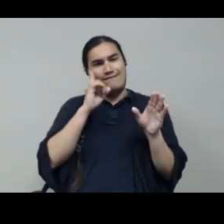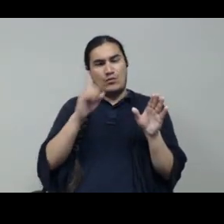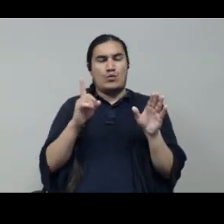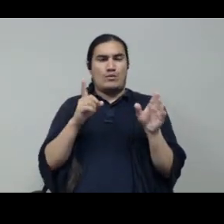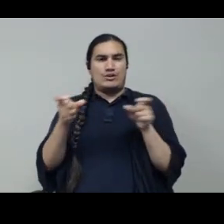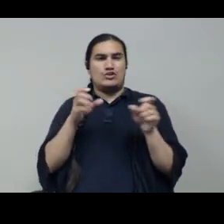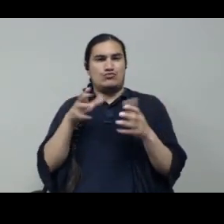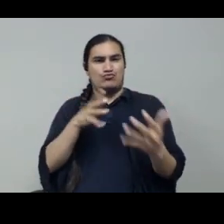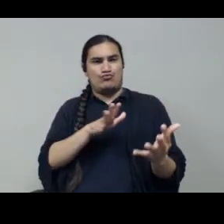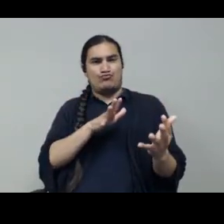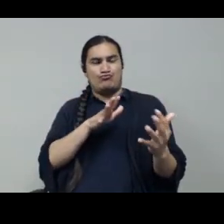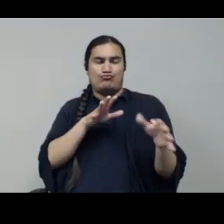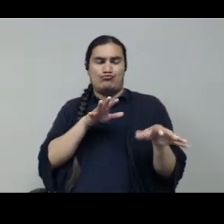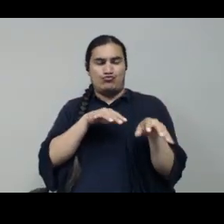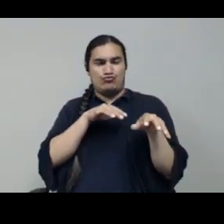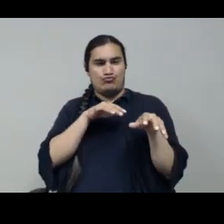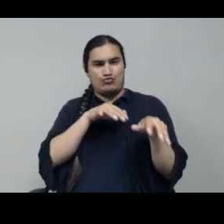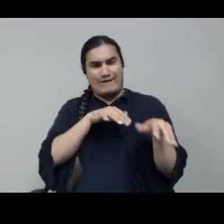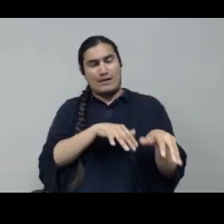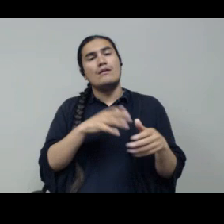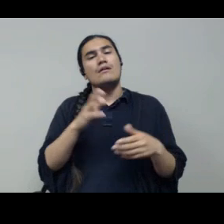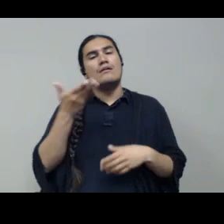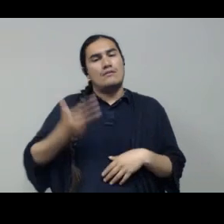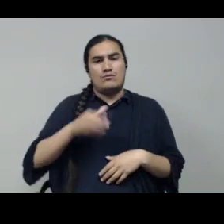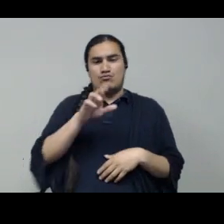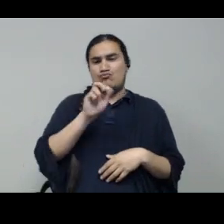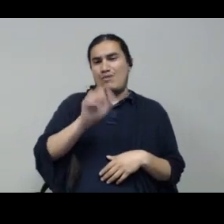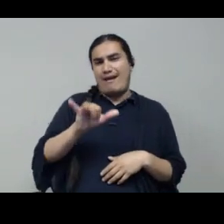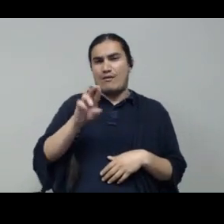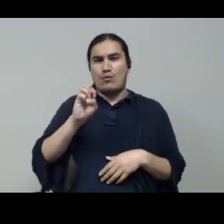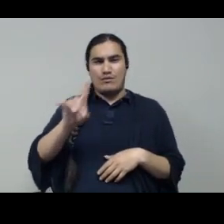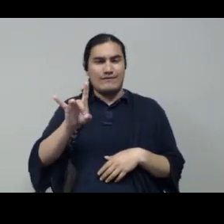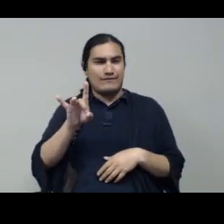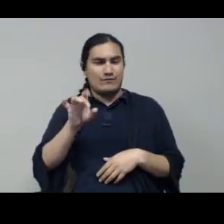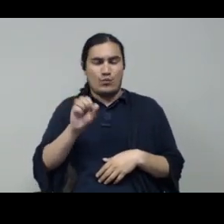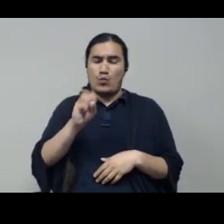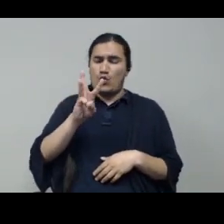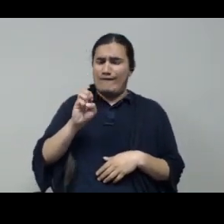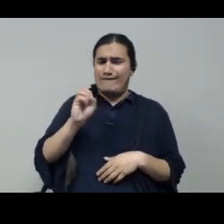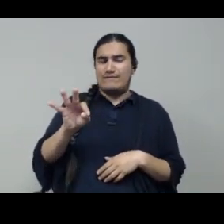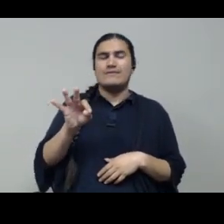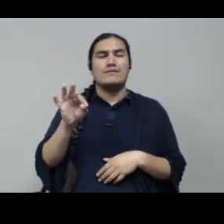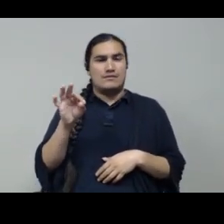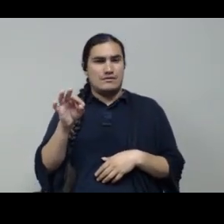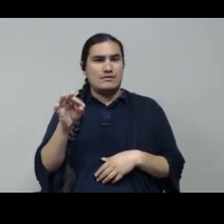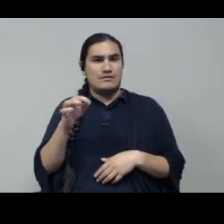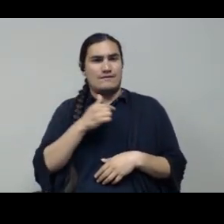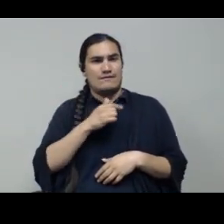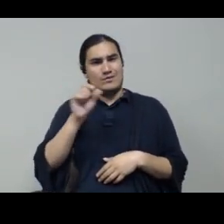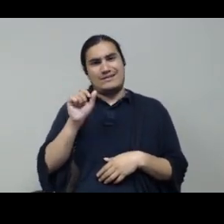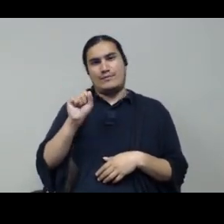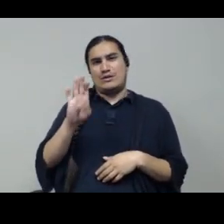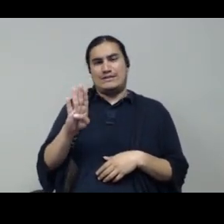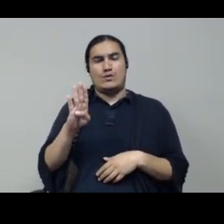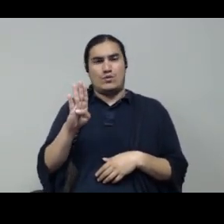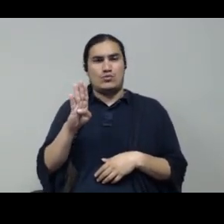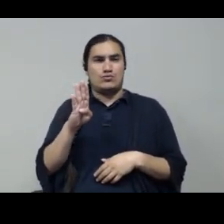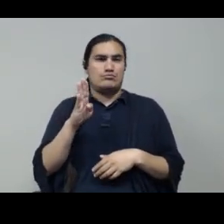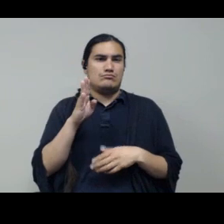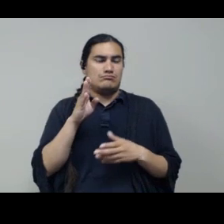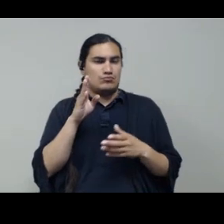was asked up. My name is Ray Wolf, the Executive Director of the San Bernardino County Transportation Authority. And so over a decade ago, we were